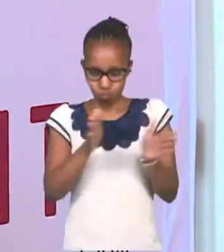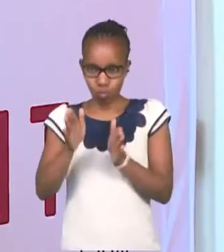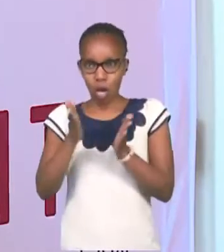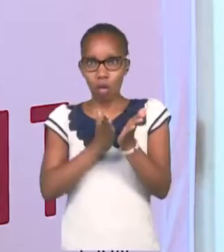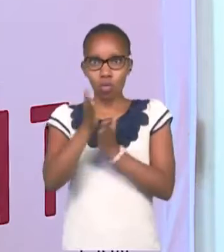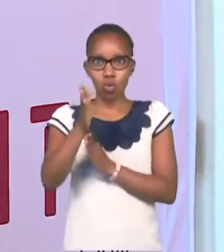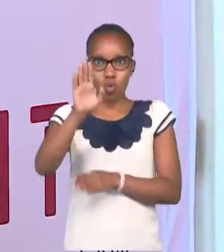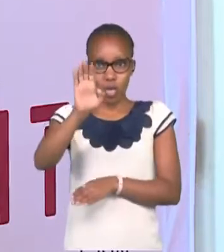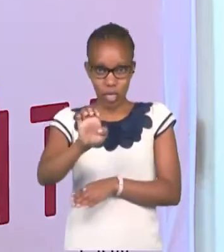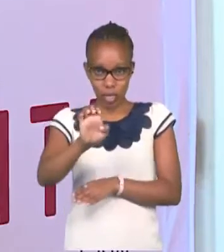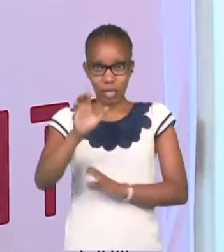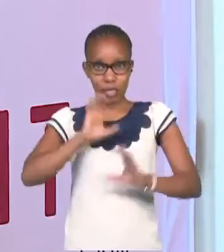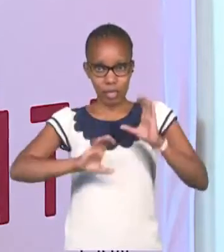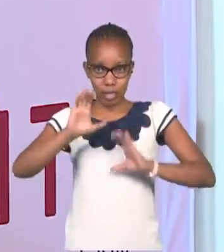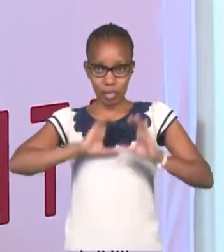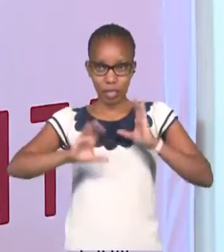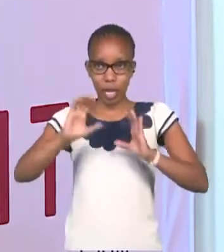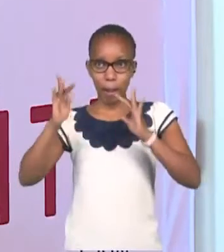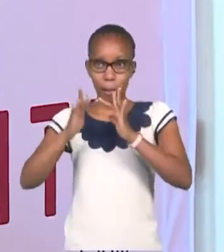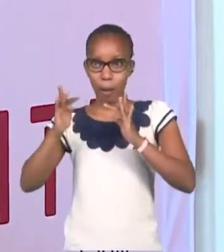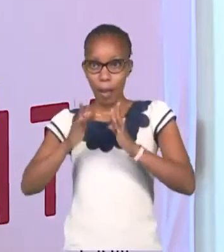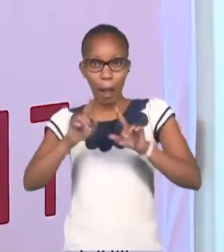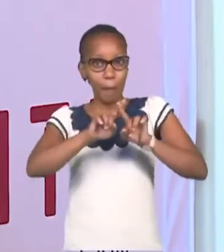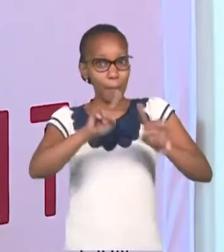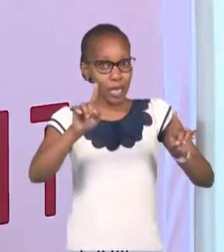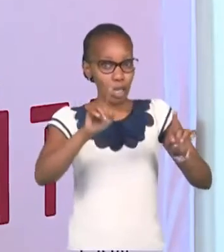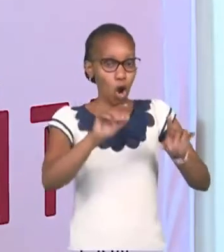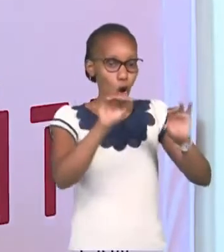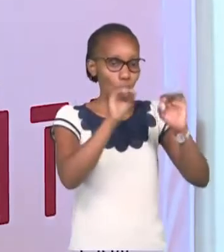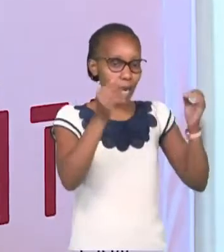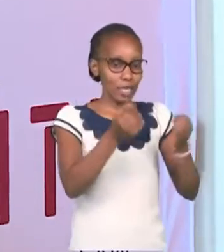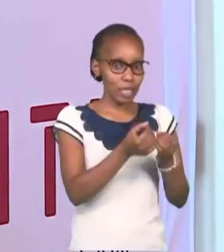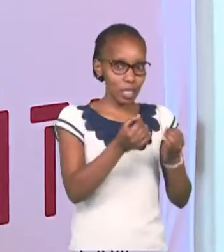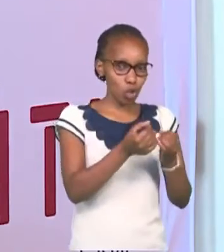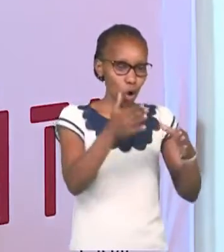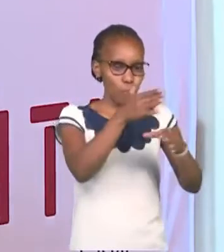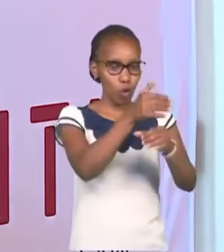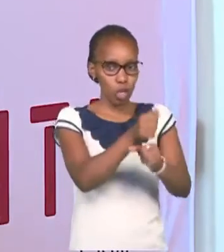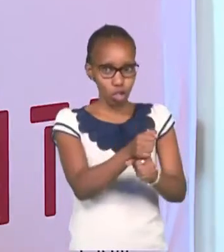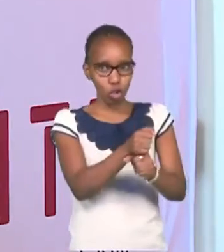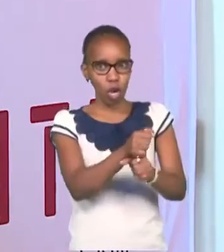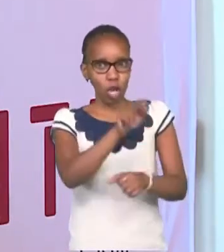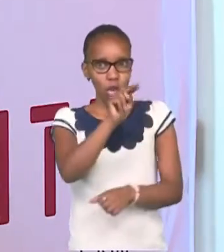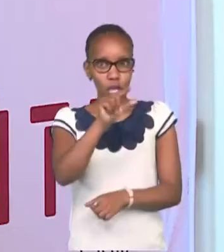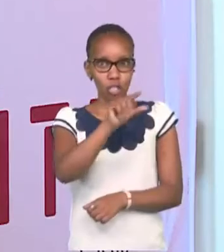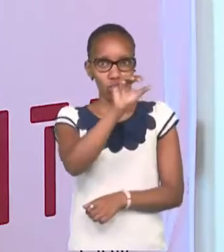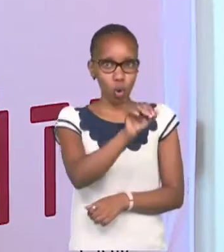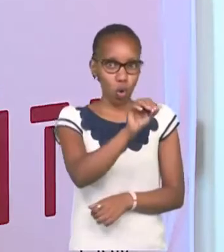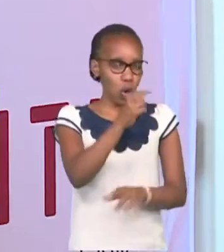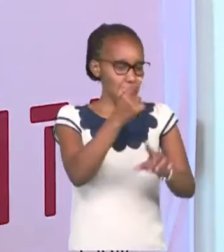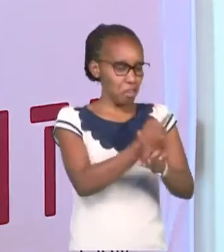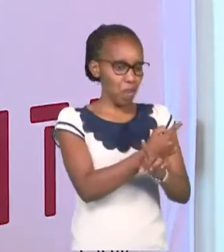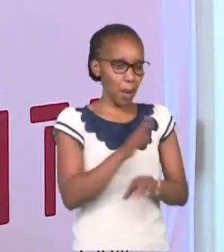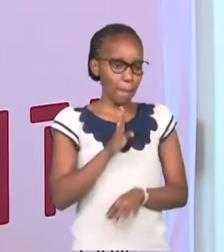portal. However, for a trust or a foundation, an NGO, those are governed by different